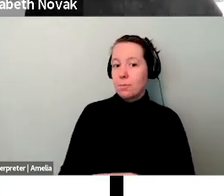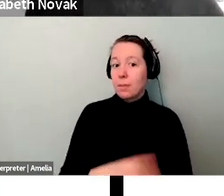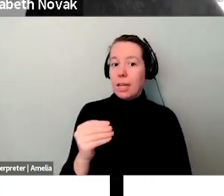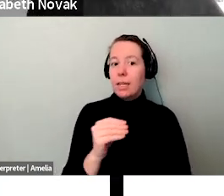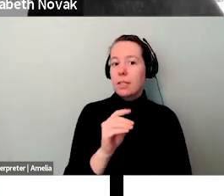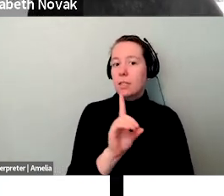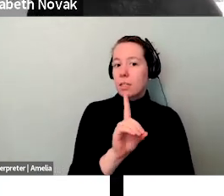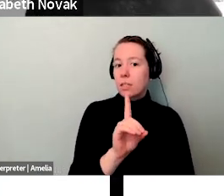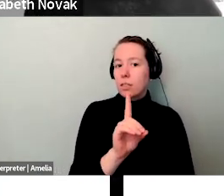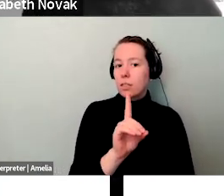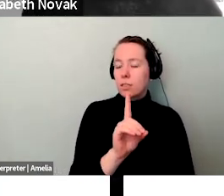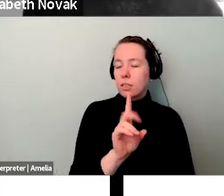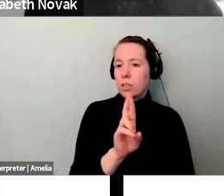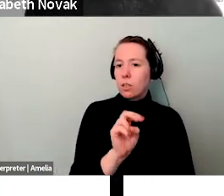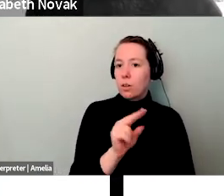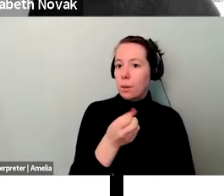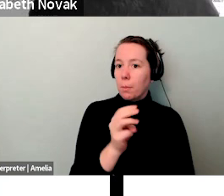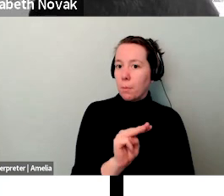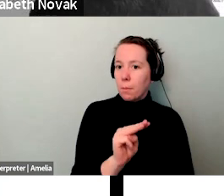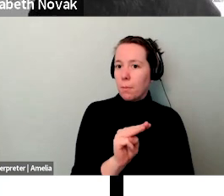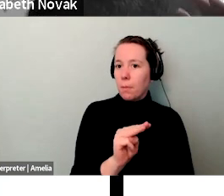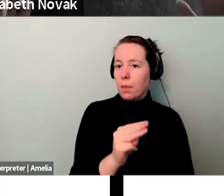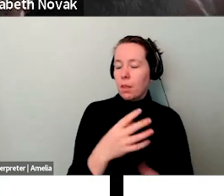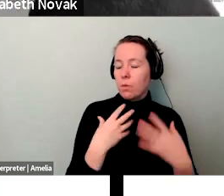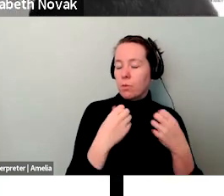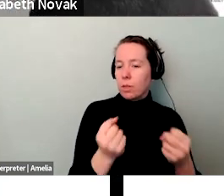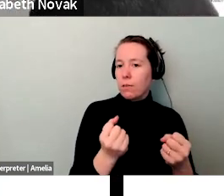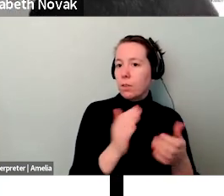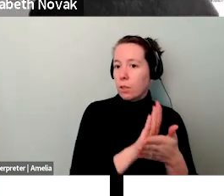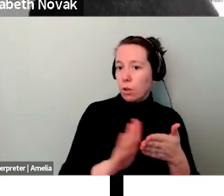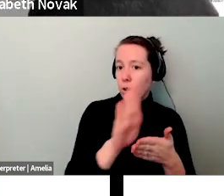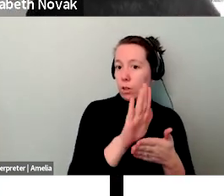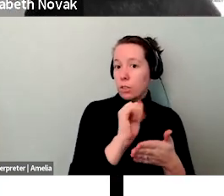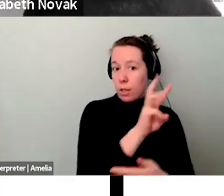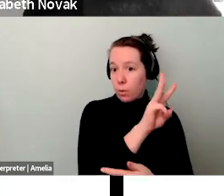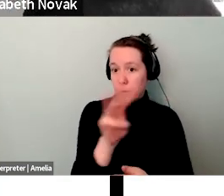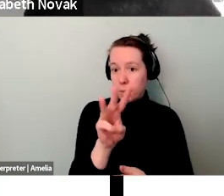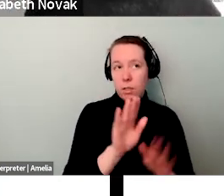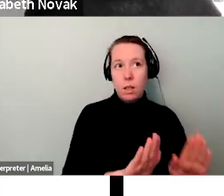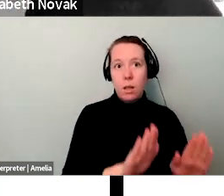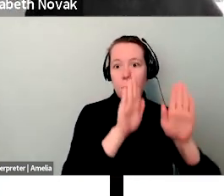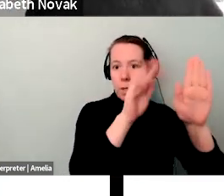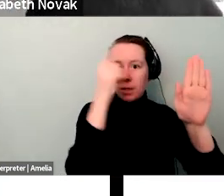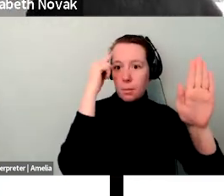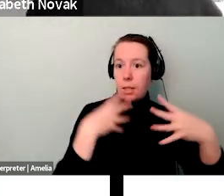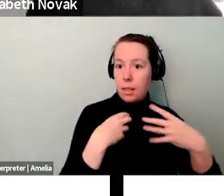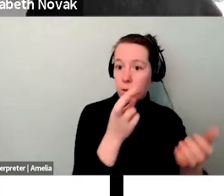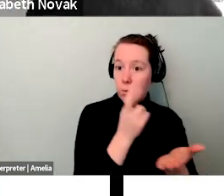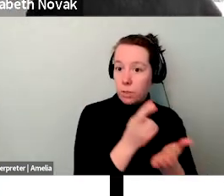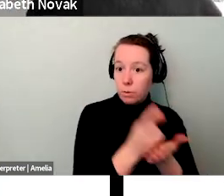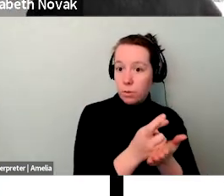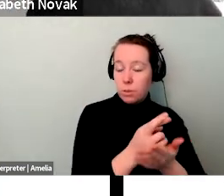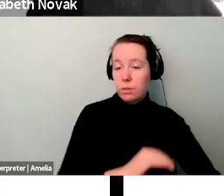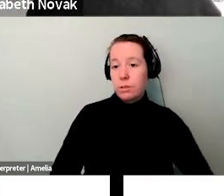College website so that you can access it. They're an amazing resource on mental health.